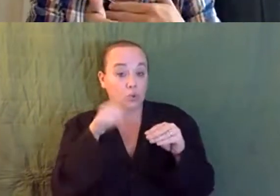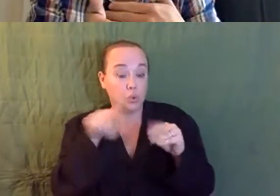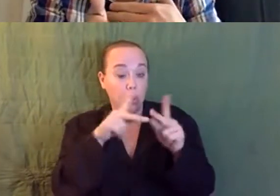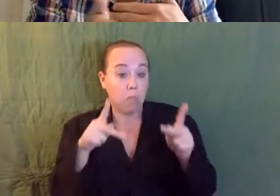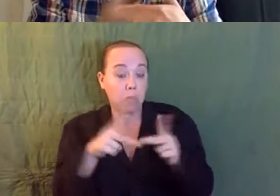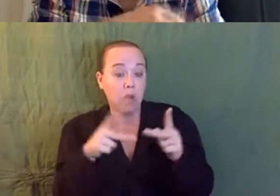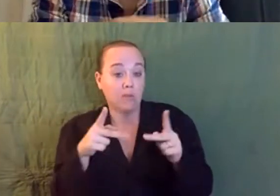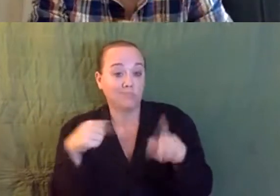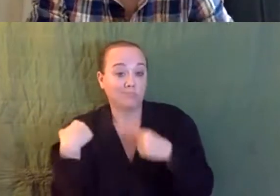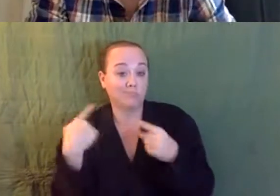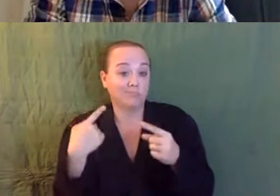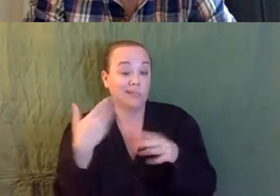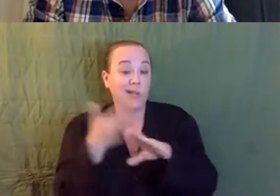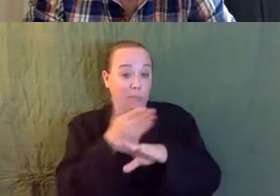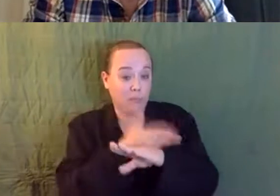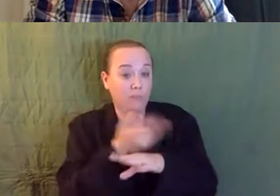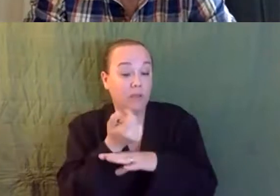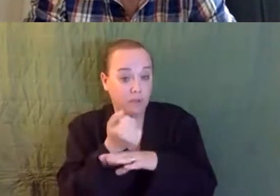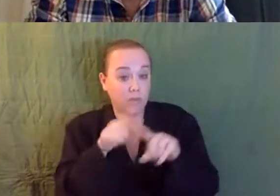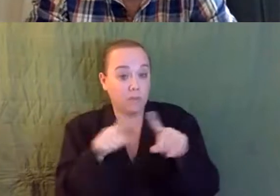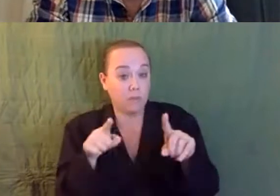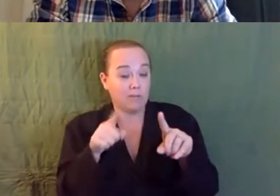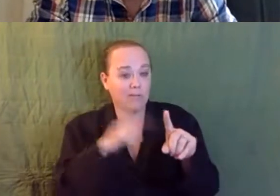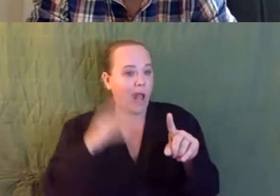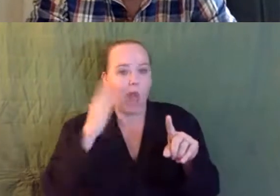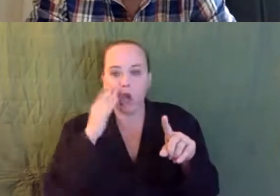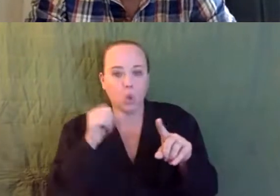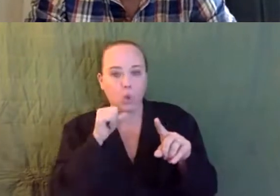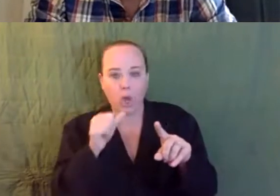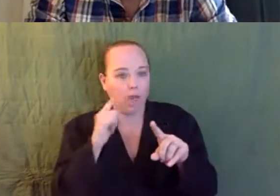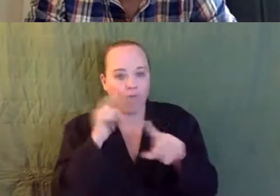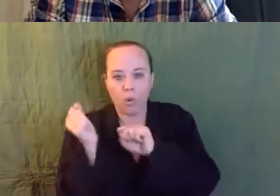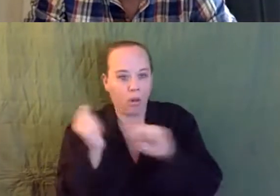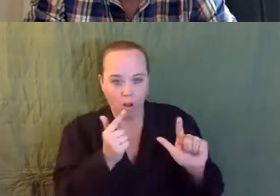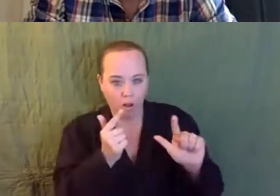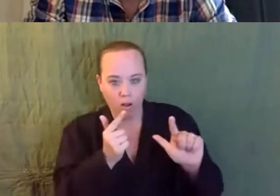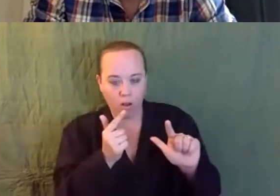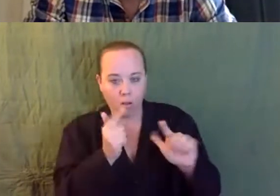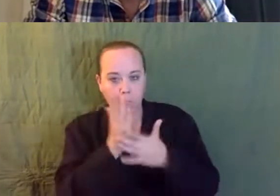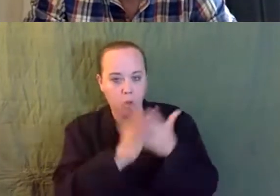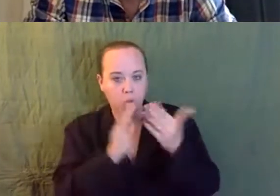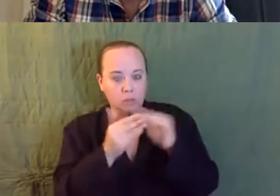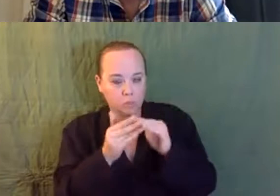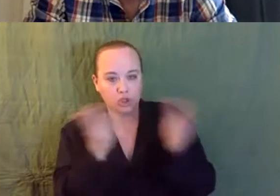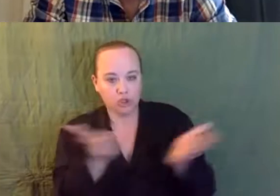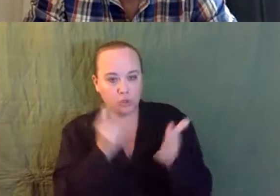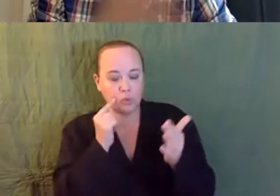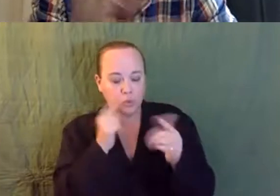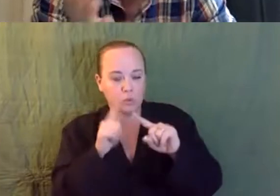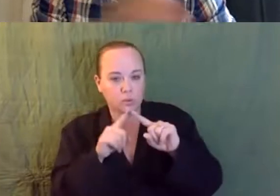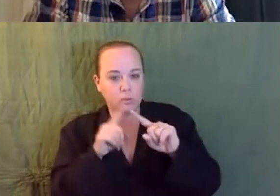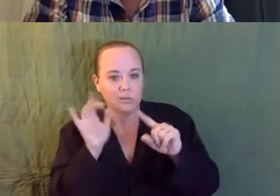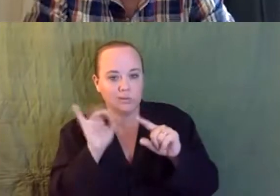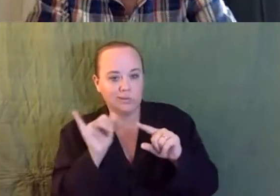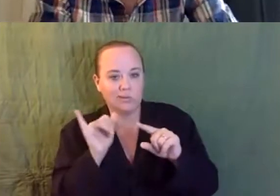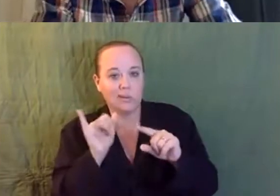have since improved, which I know is not the case for a lot of other parts of the community here in San Antonio, such as